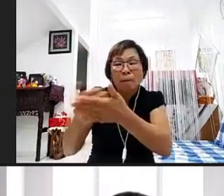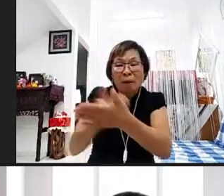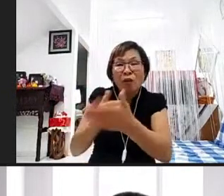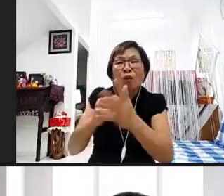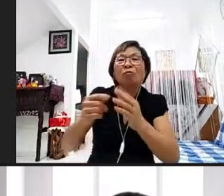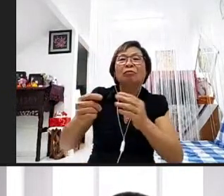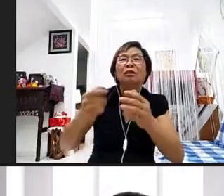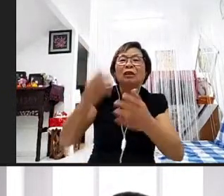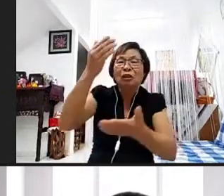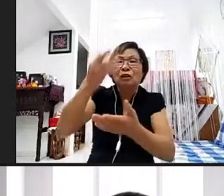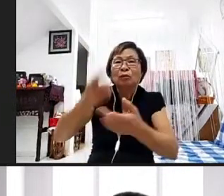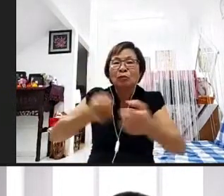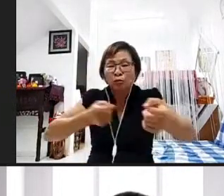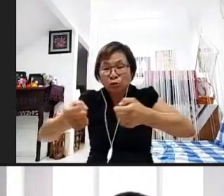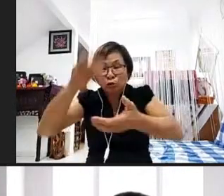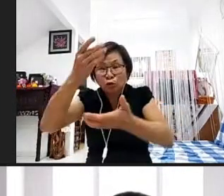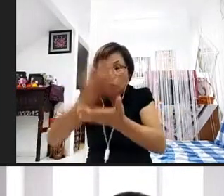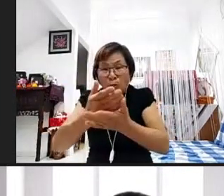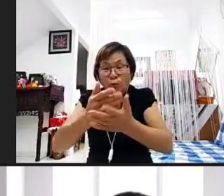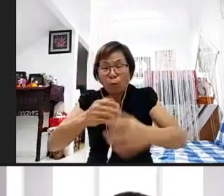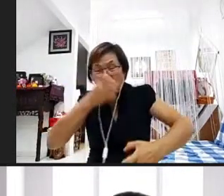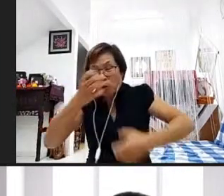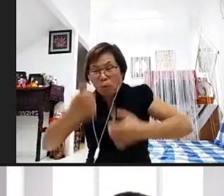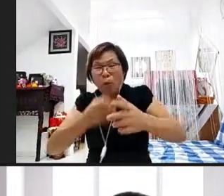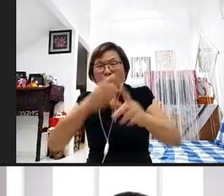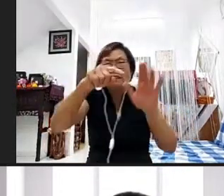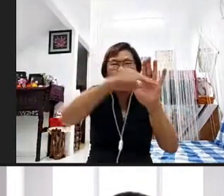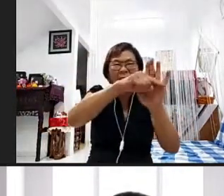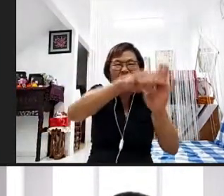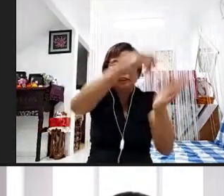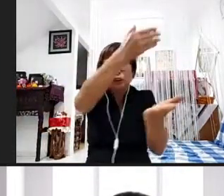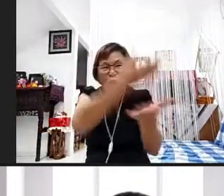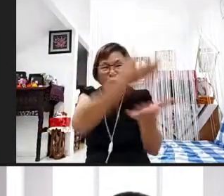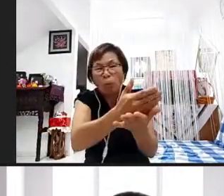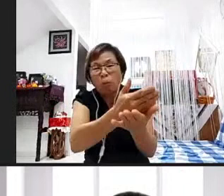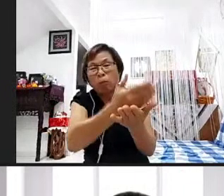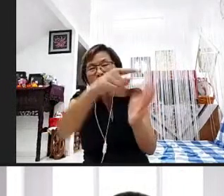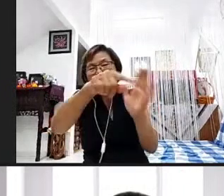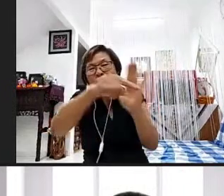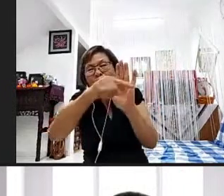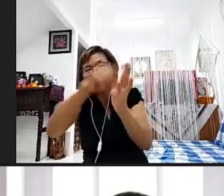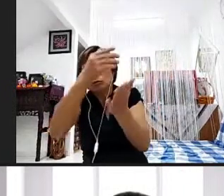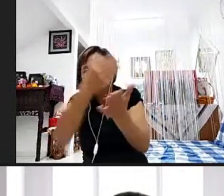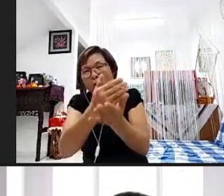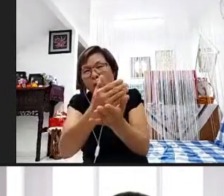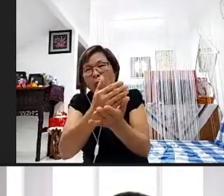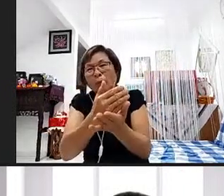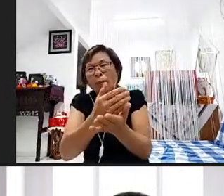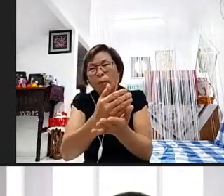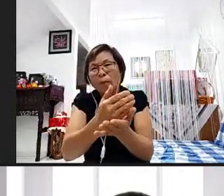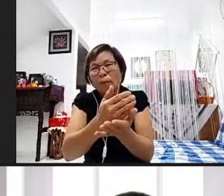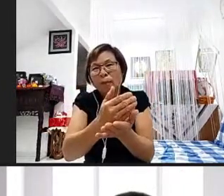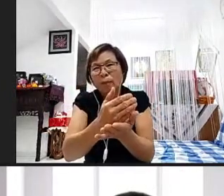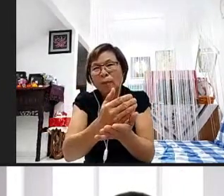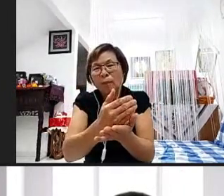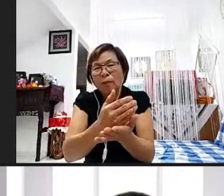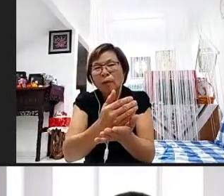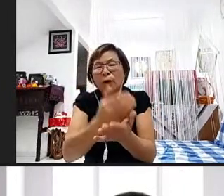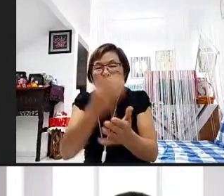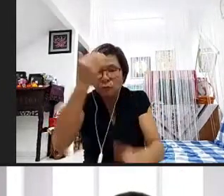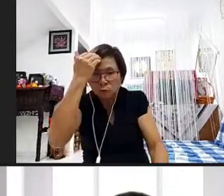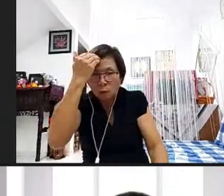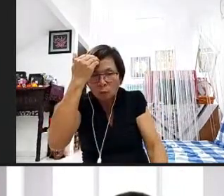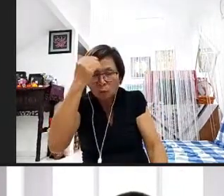manage your emotions, before you can manage any negative emotions, you got to be able to be aware of that